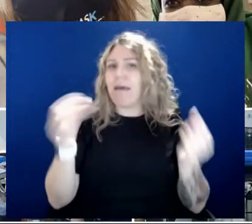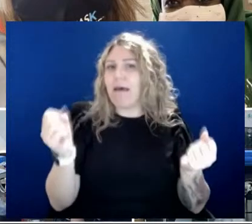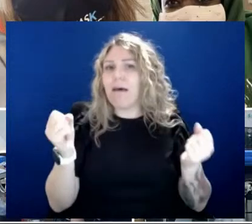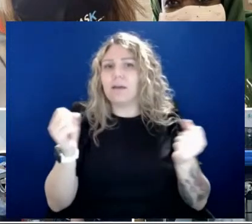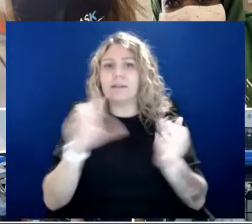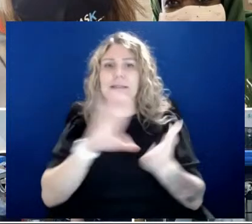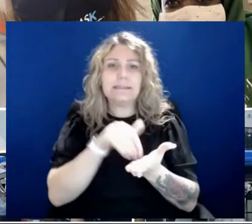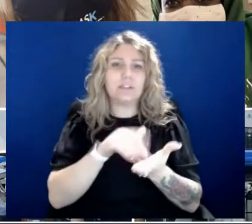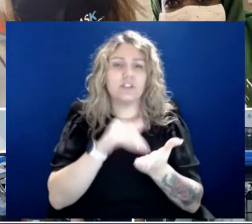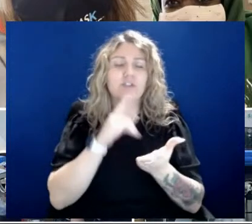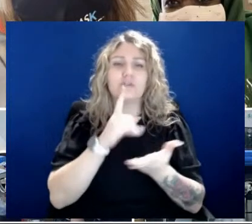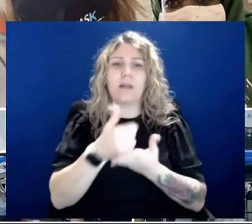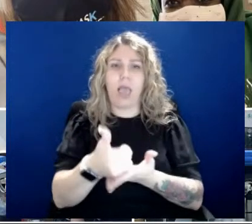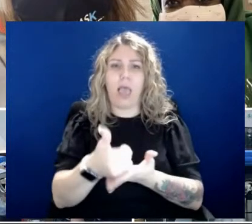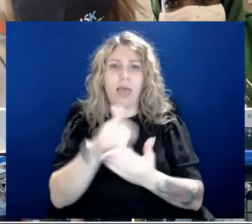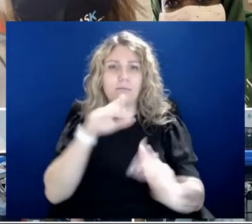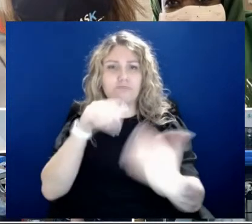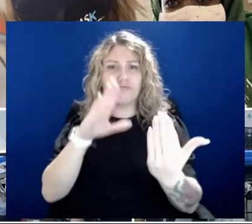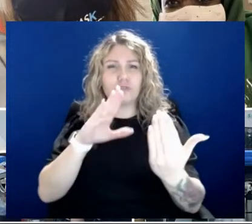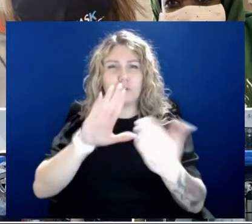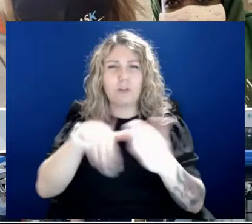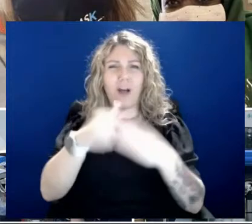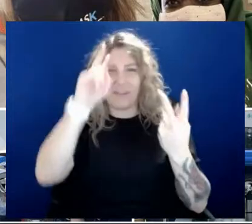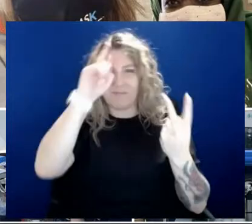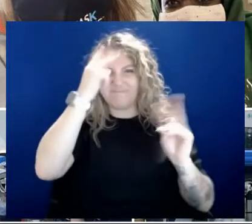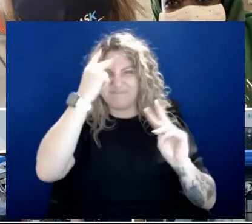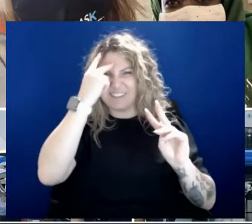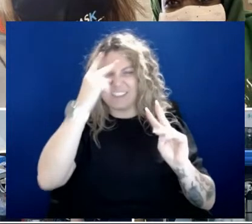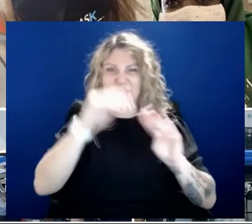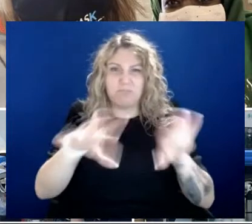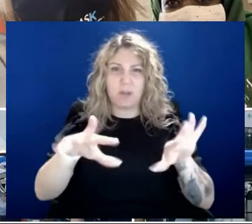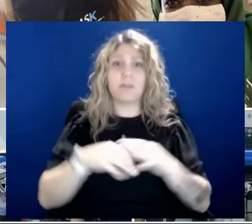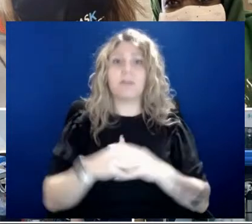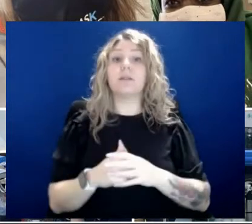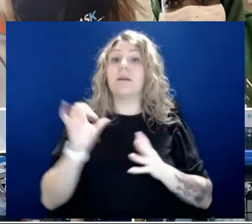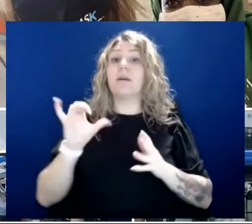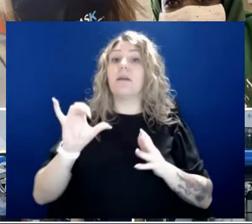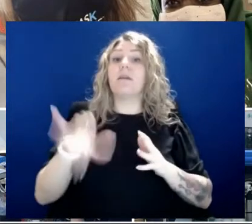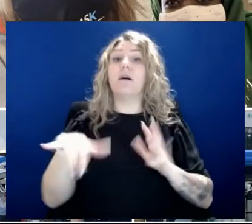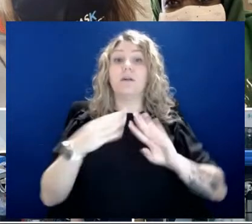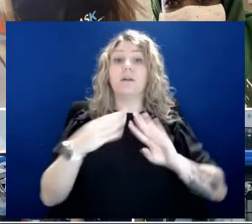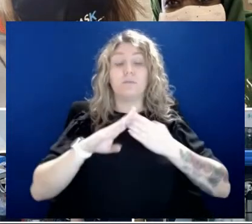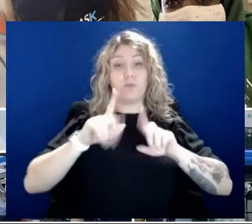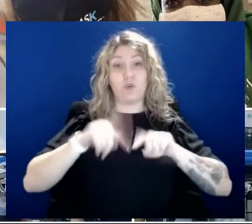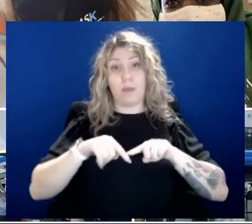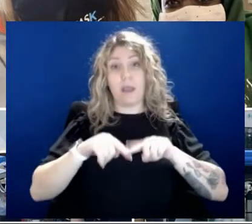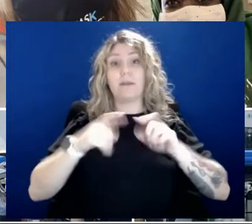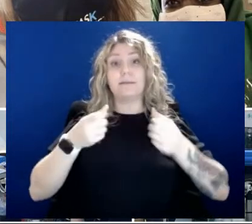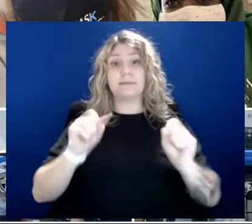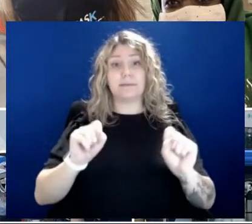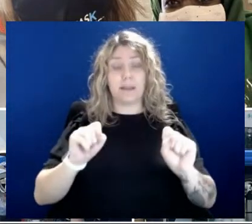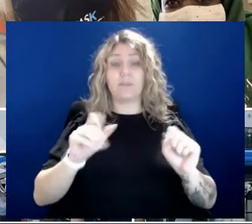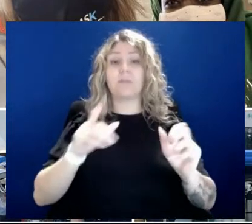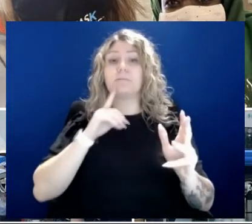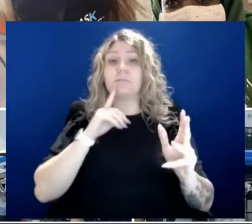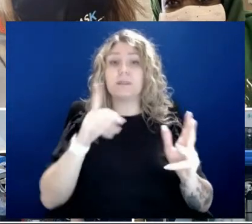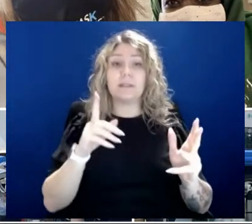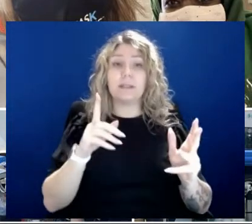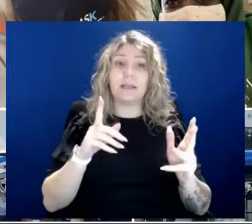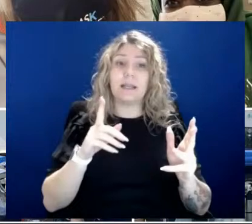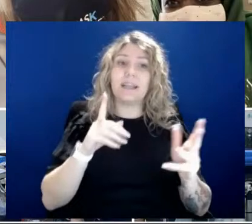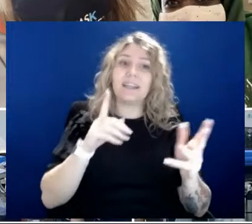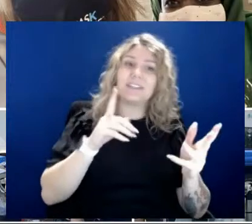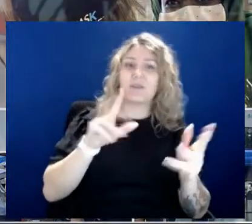misinformation that was going on in those communities. That community-based effort is winding down in RADx Up. I should also say what